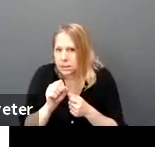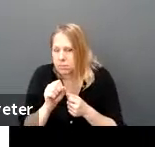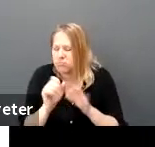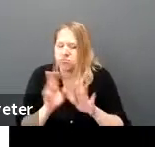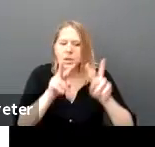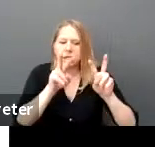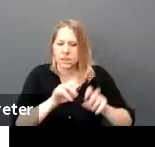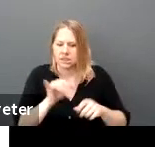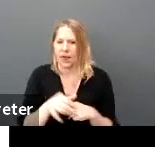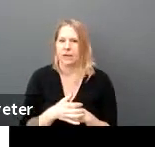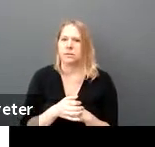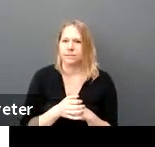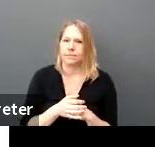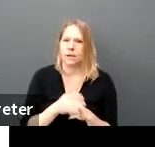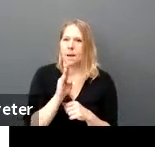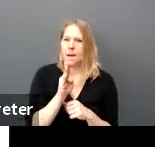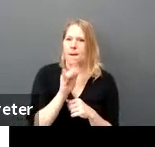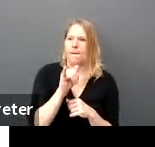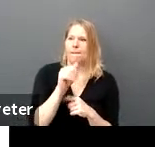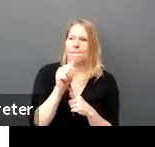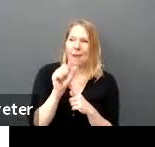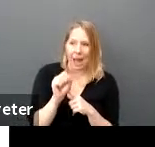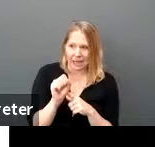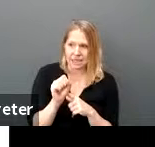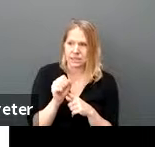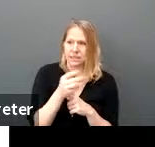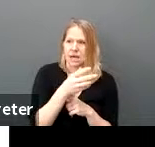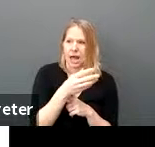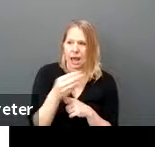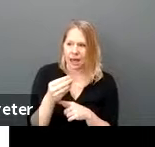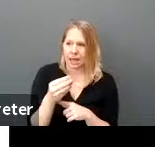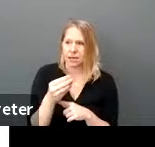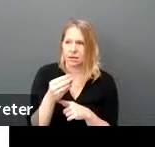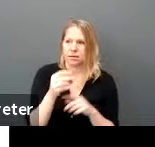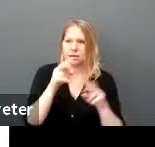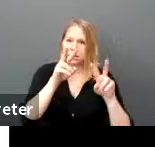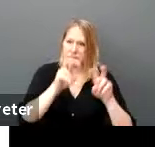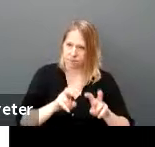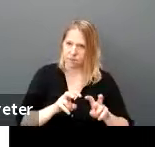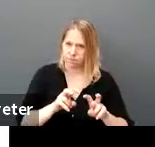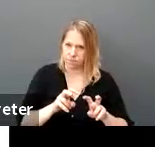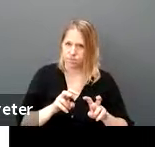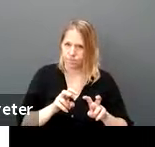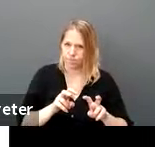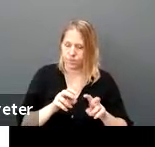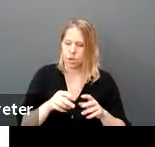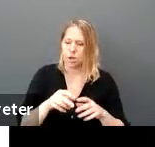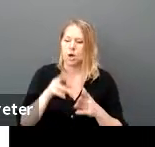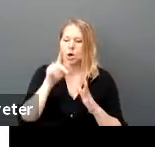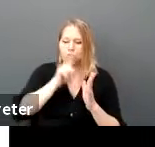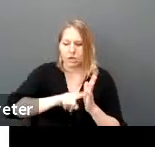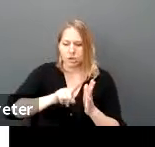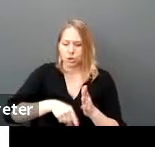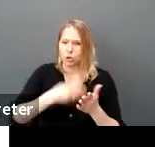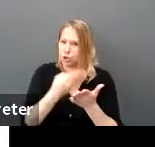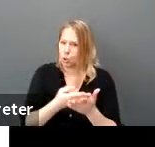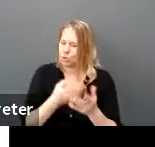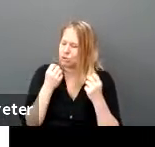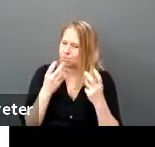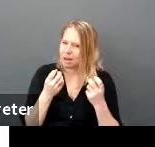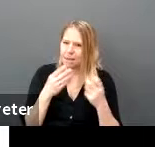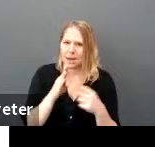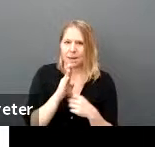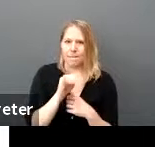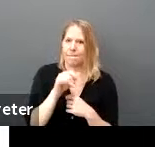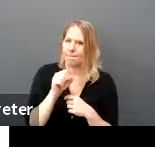assessment. Biases in assessment. We know that research shows that there are many biases